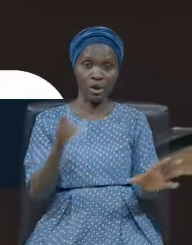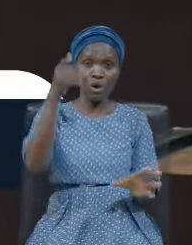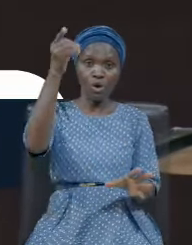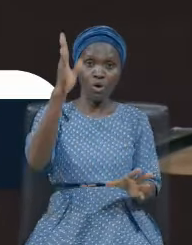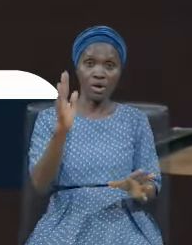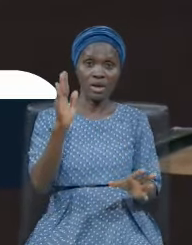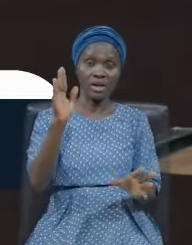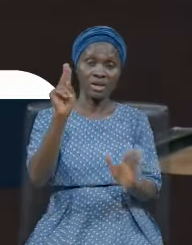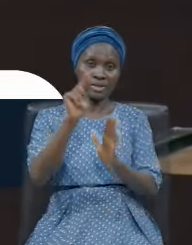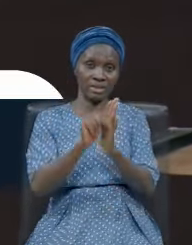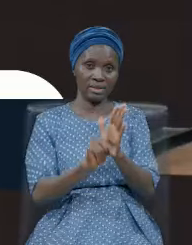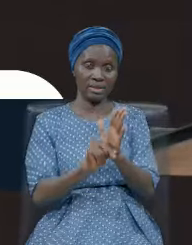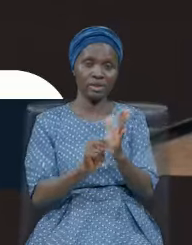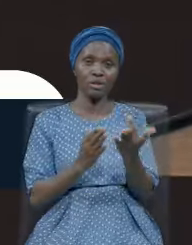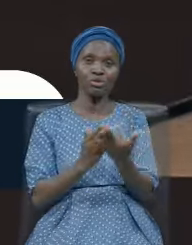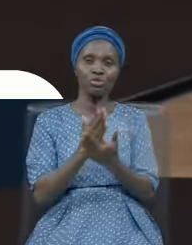tenacious faith.